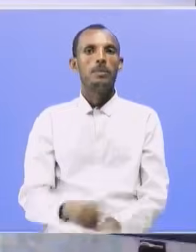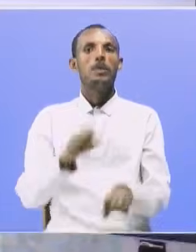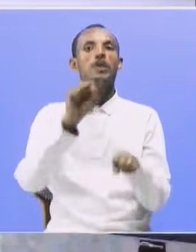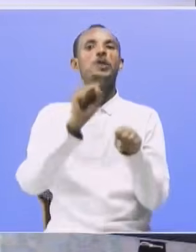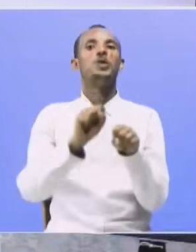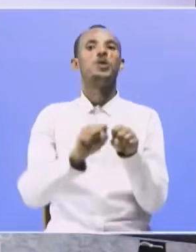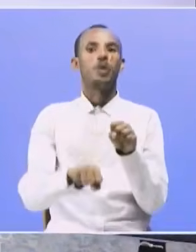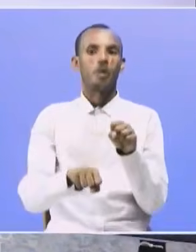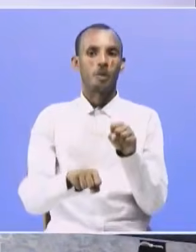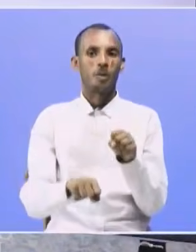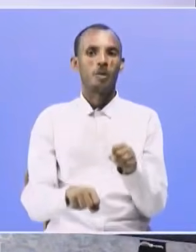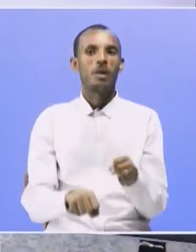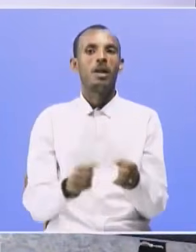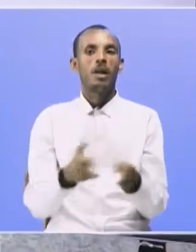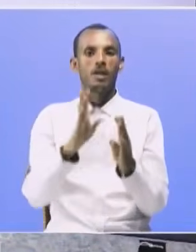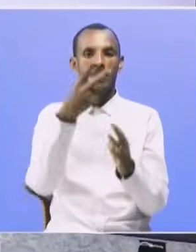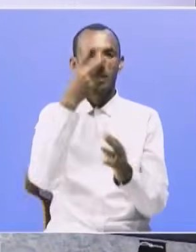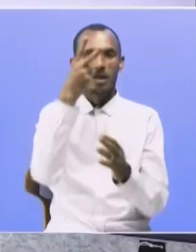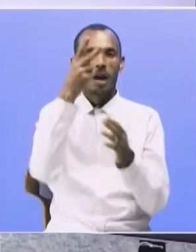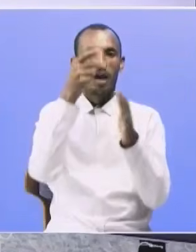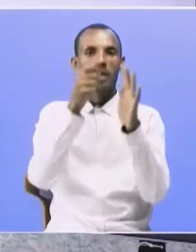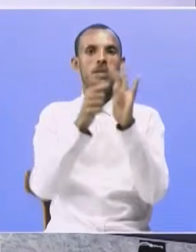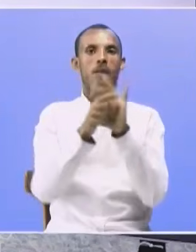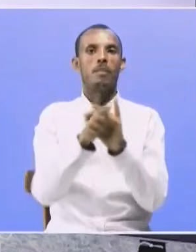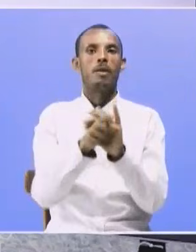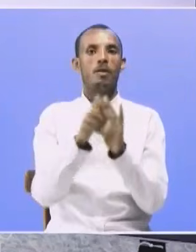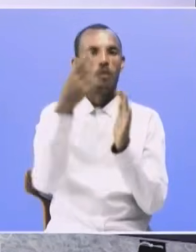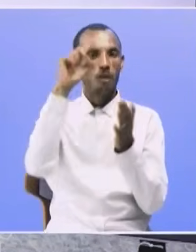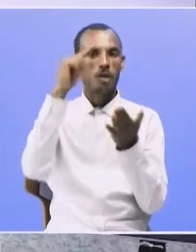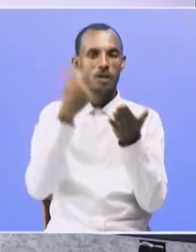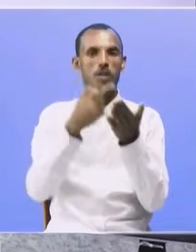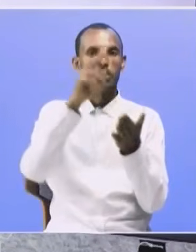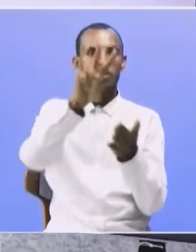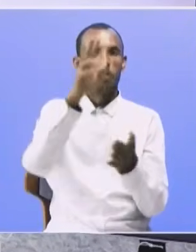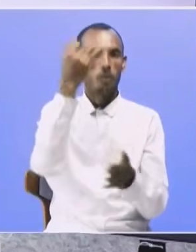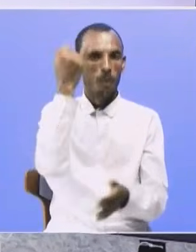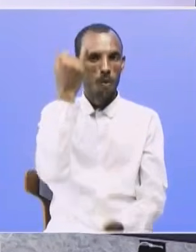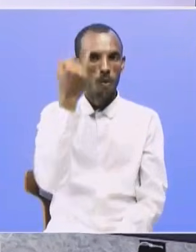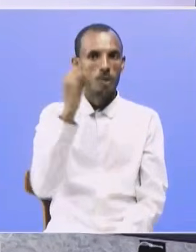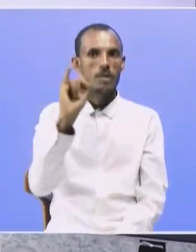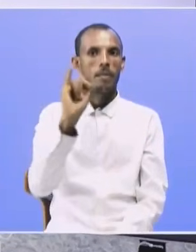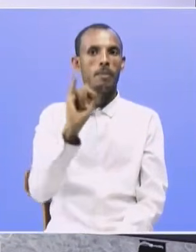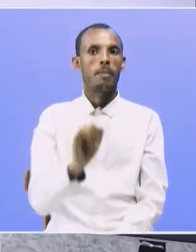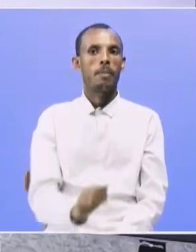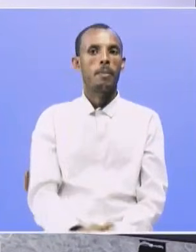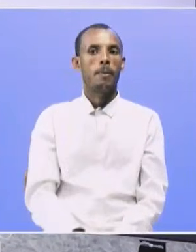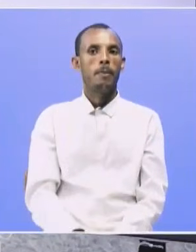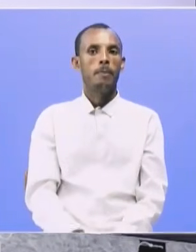So, let's see example for these two concepts.